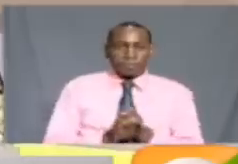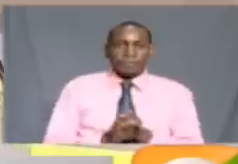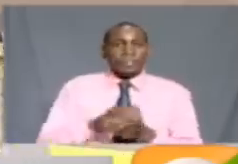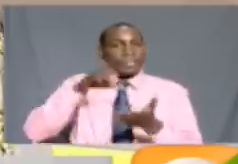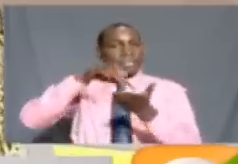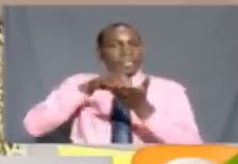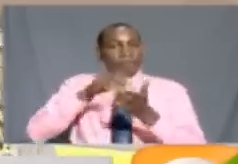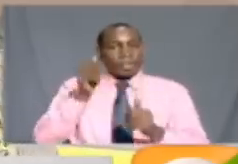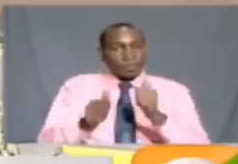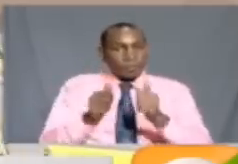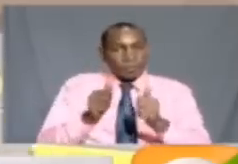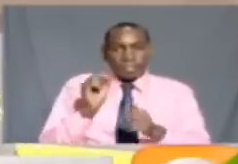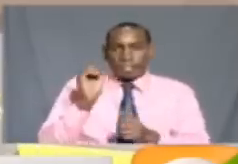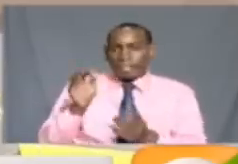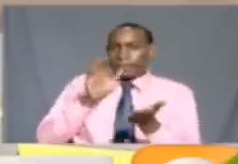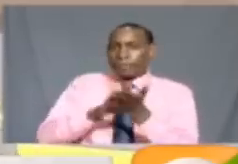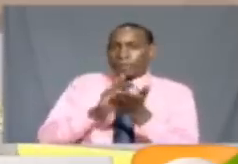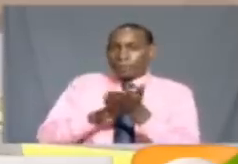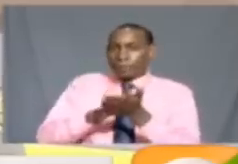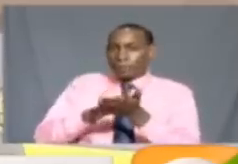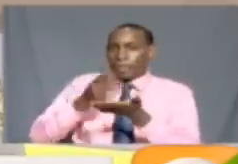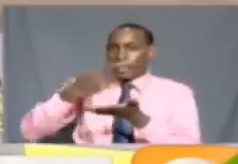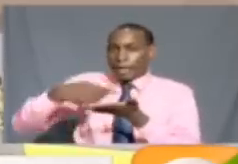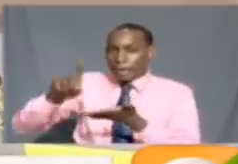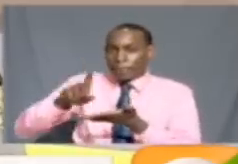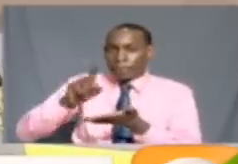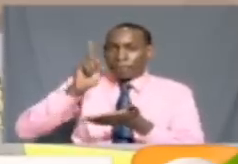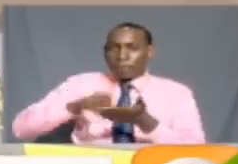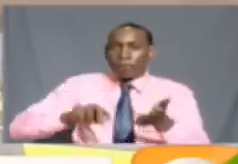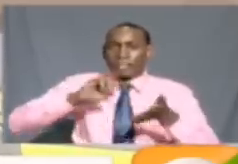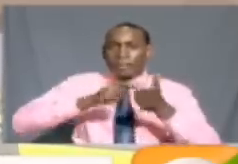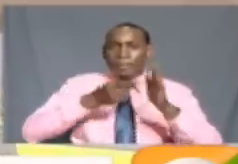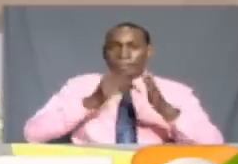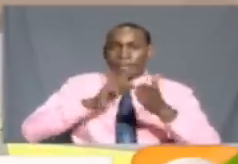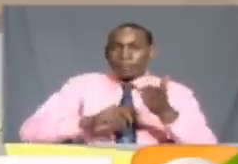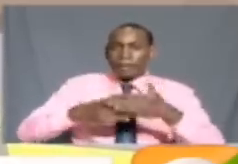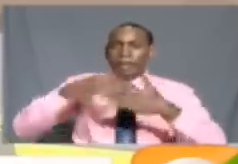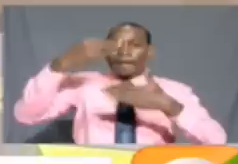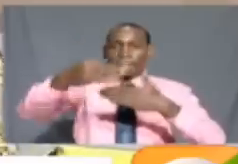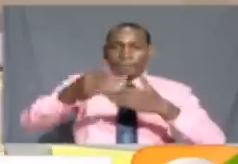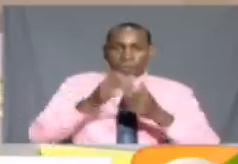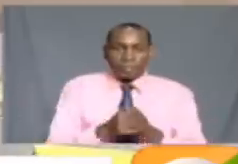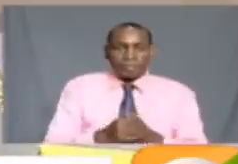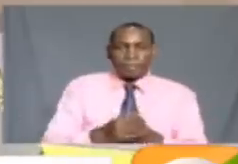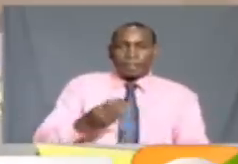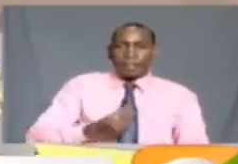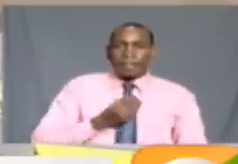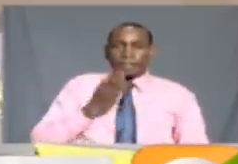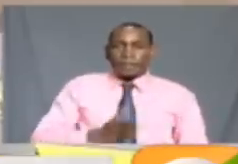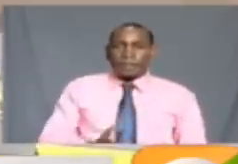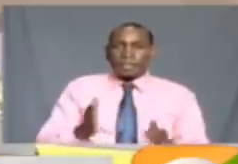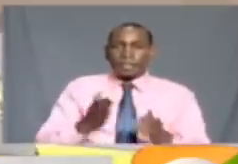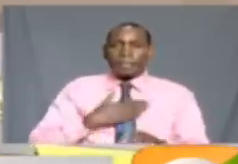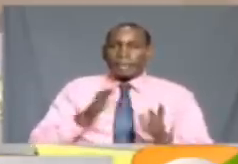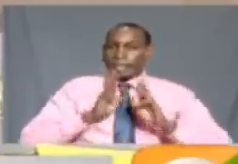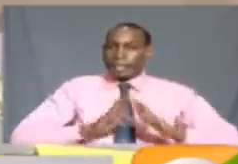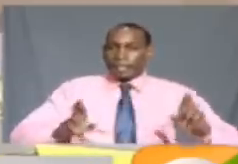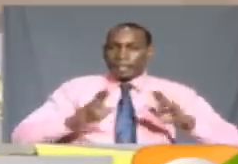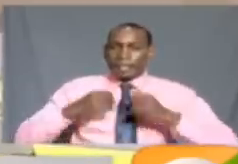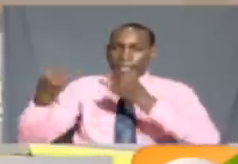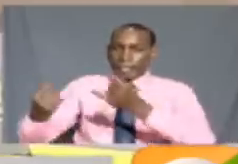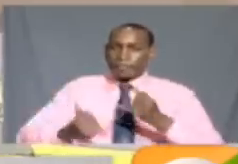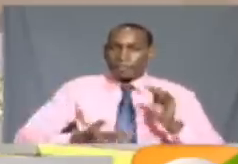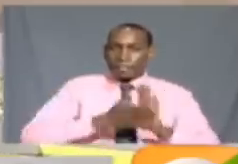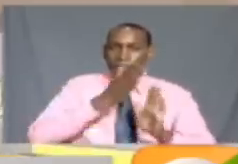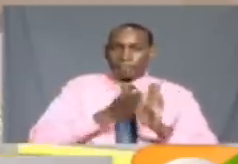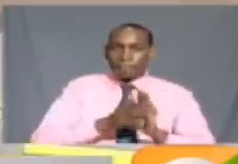us? And if these proposals go through, what does it mean moving forward? Well, my guests are in studio. Let me introduce them really